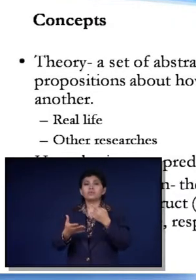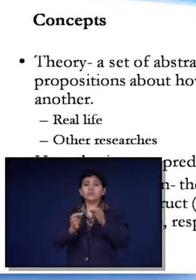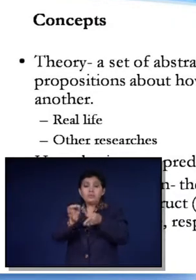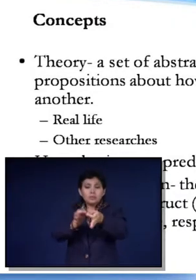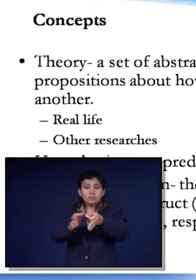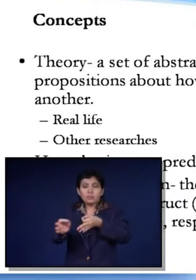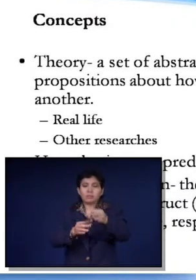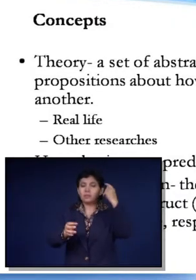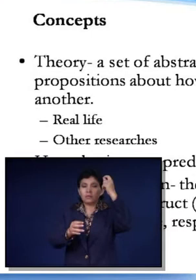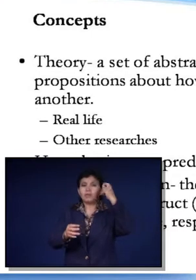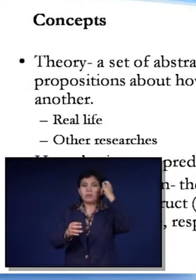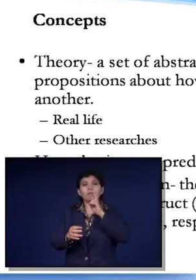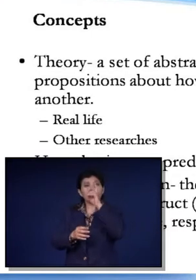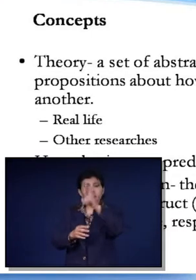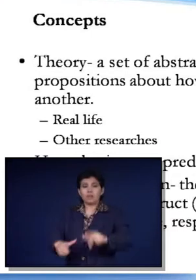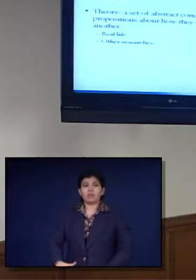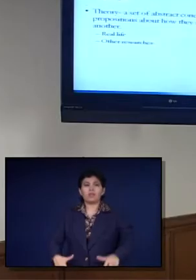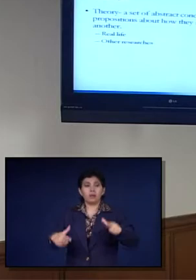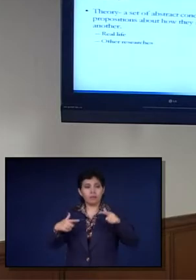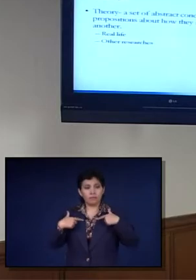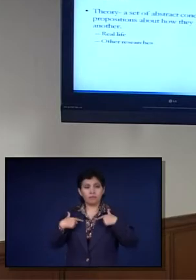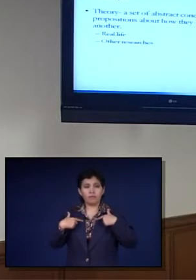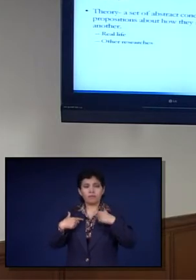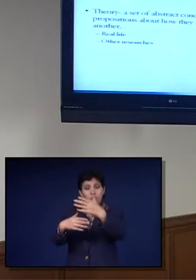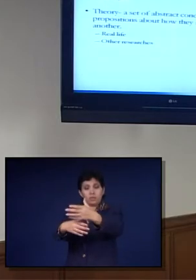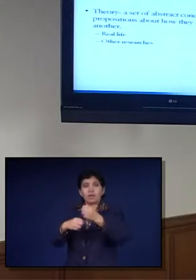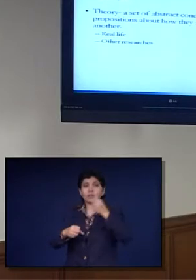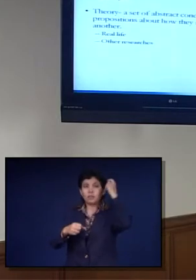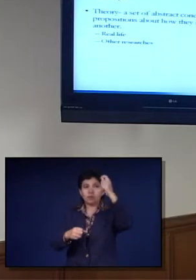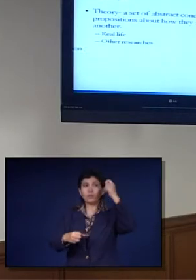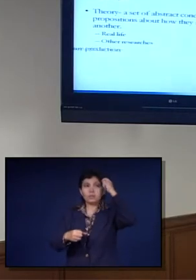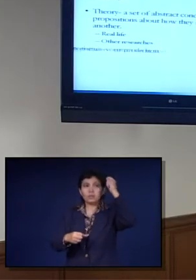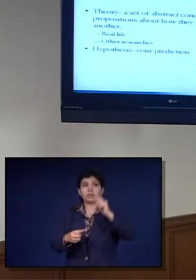life or from other researchers. We get the theory.